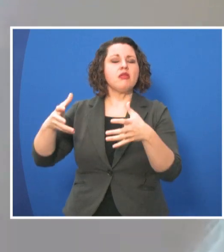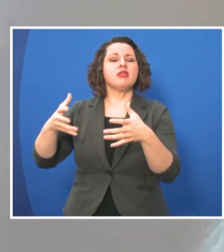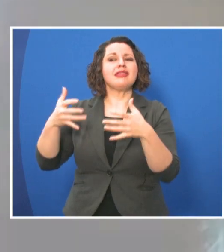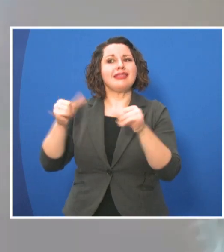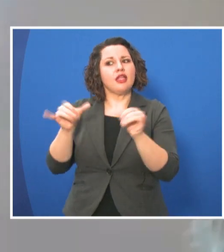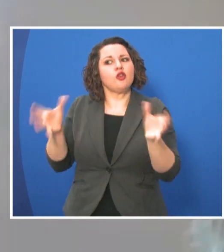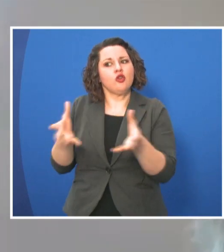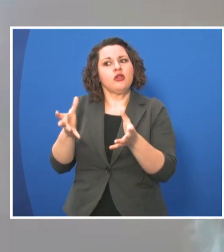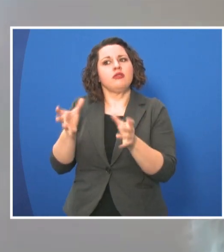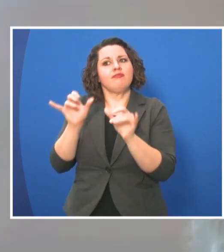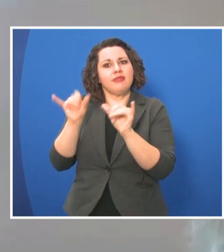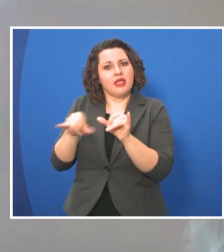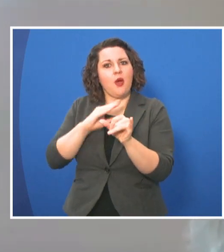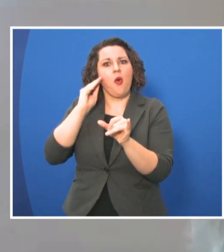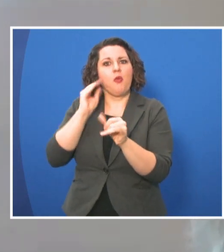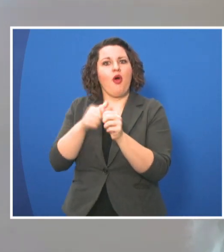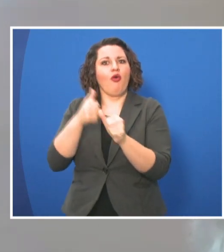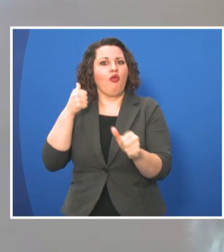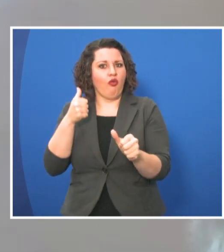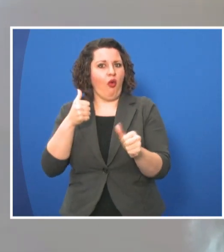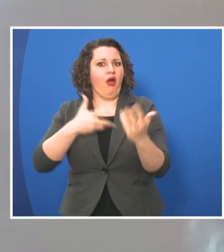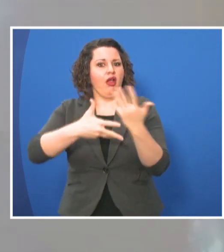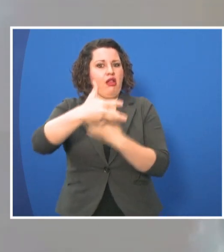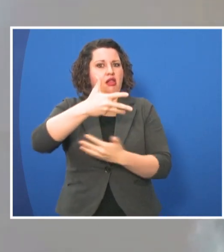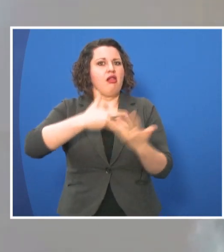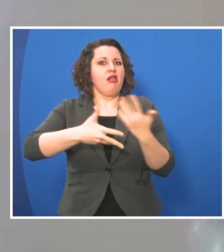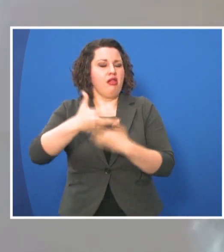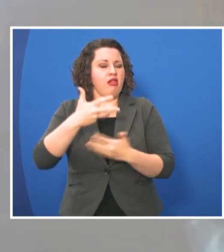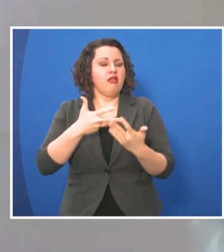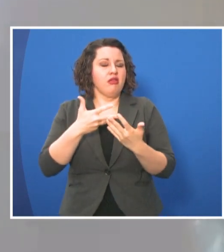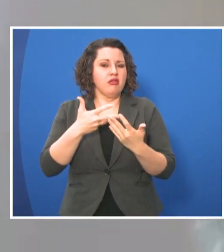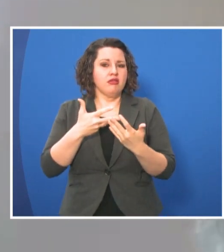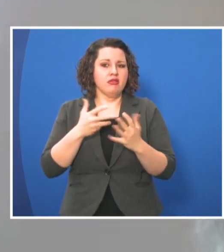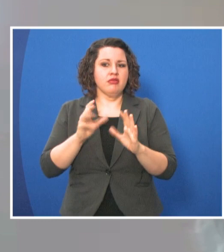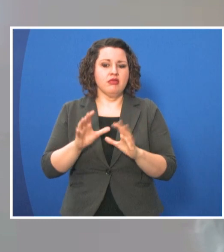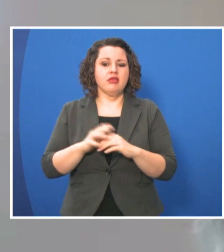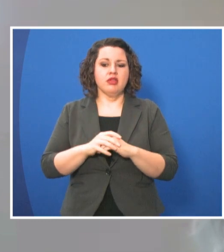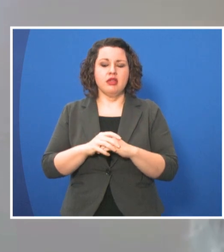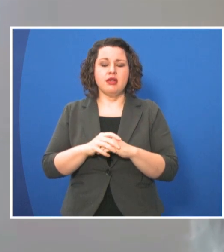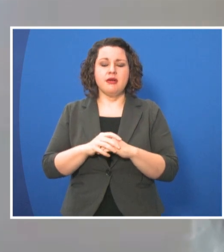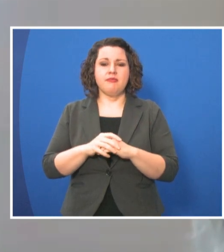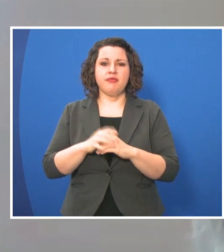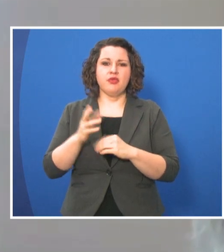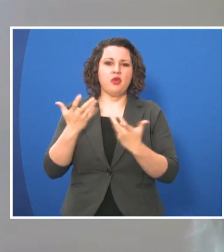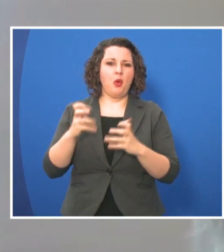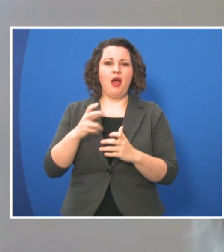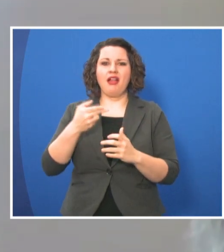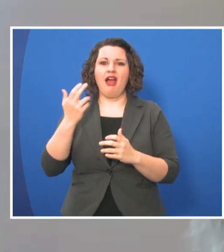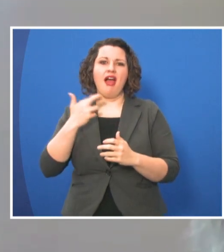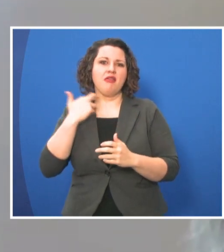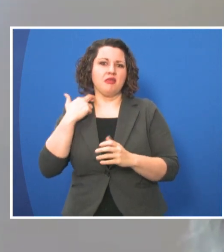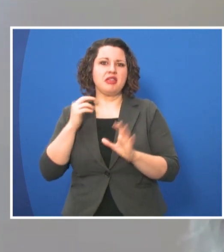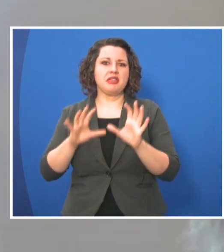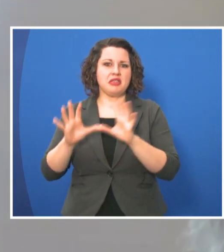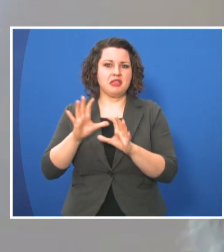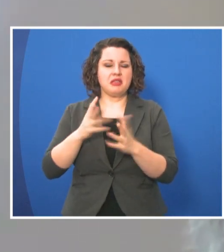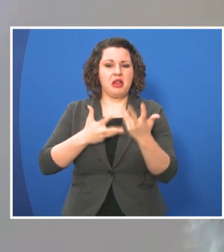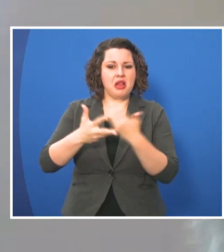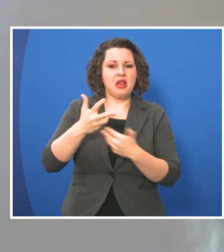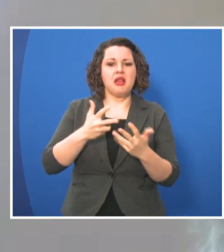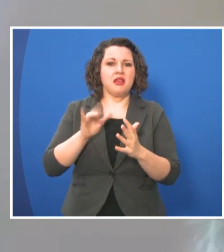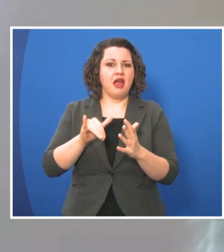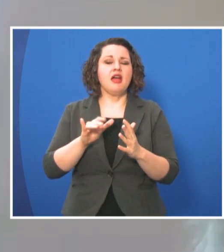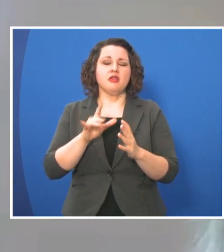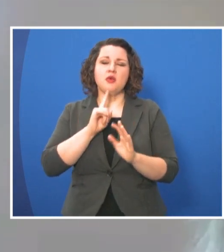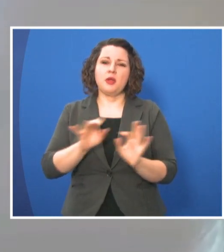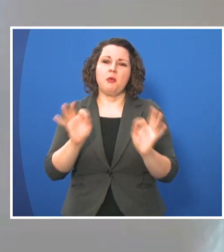those people to avoid those, more intense group gatherings or higher risk settings as much as possible is going to be important.